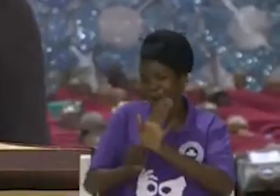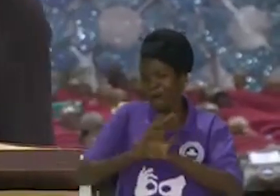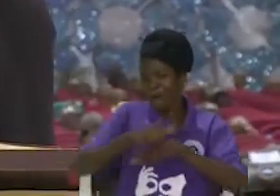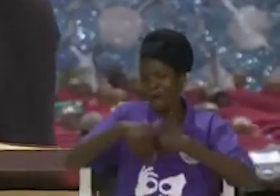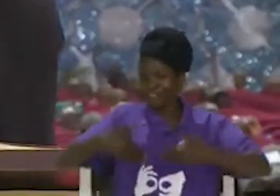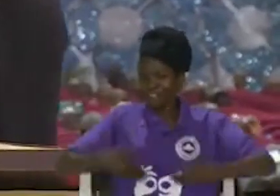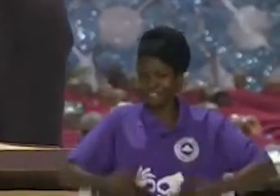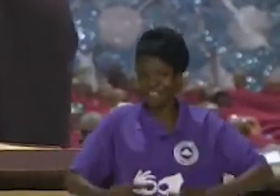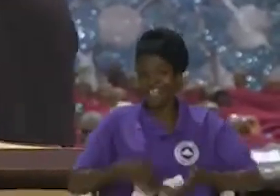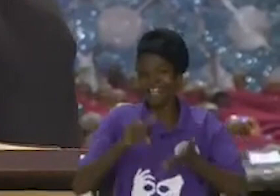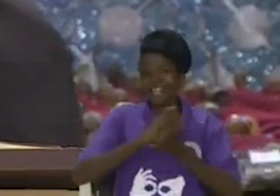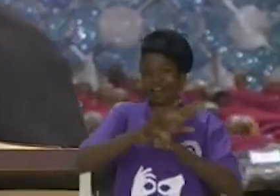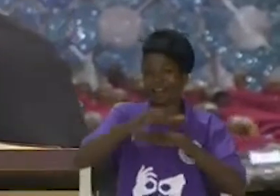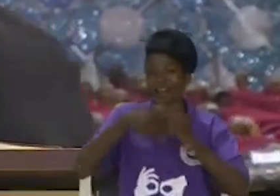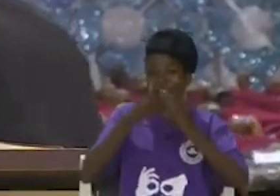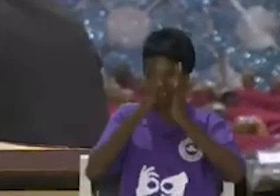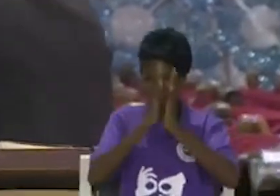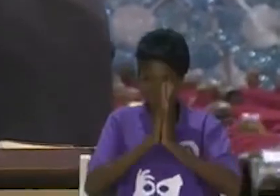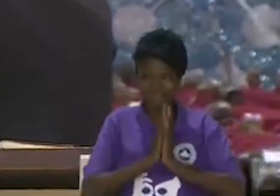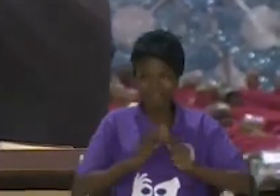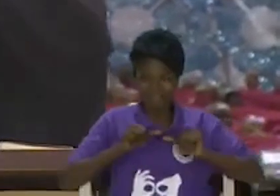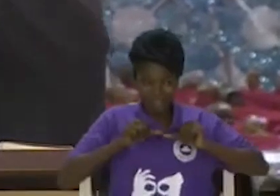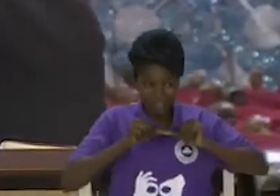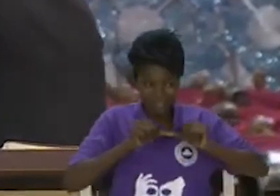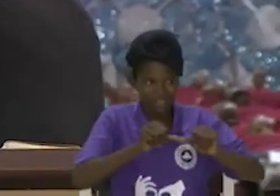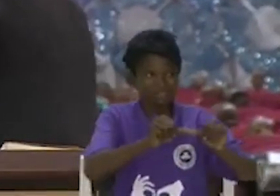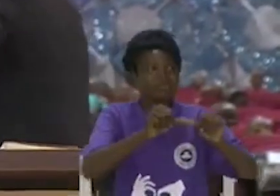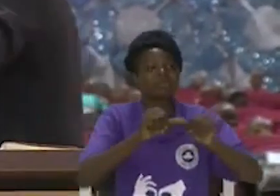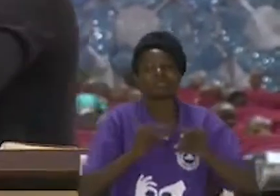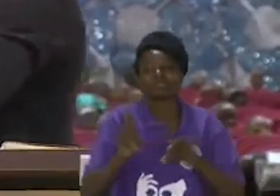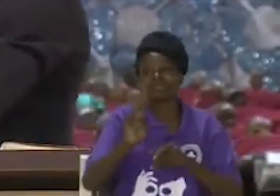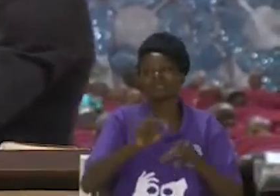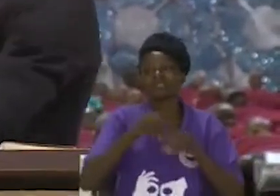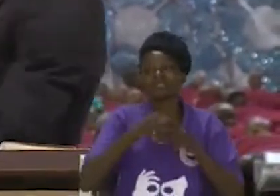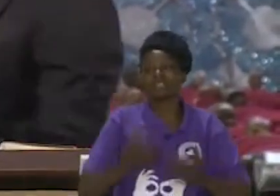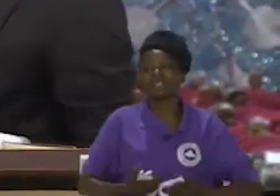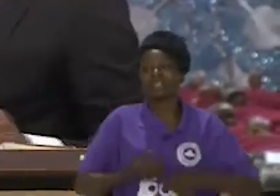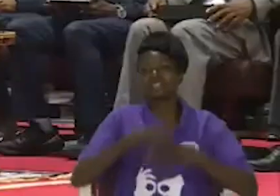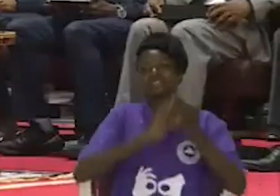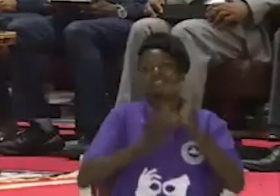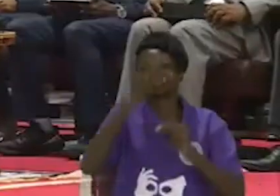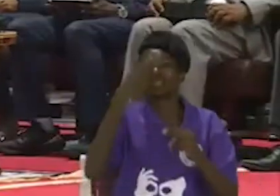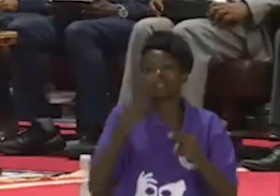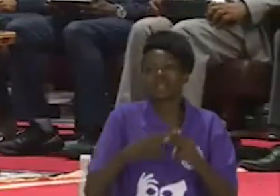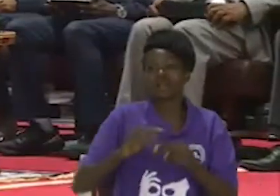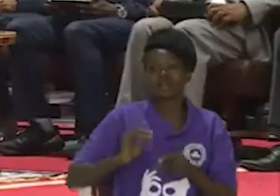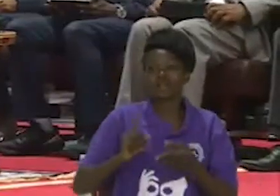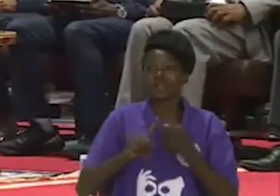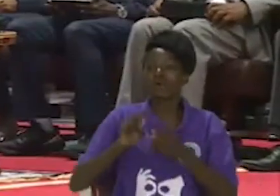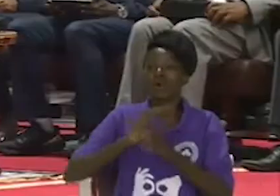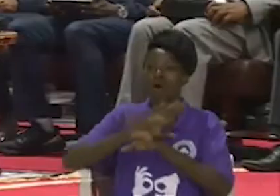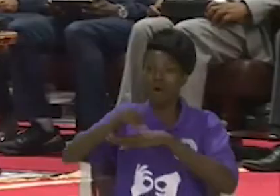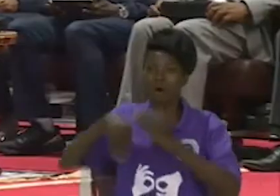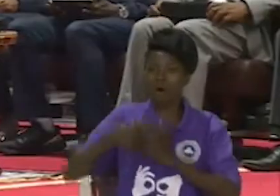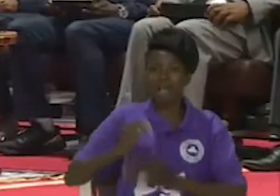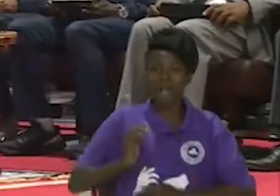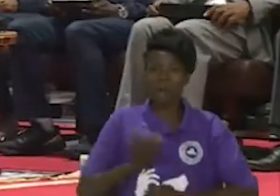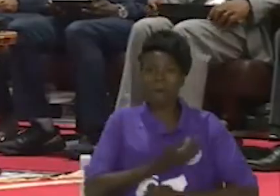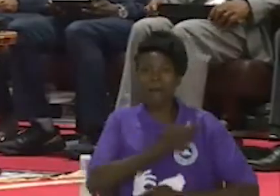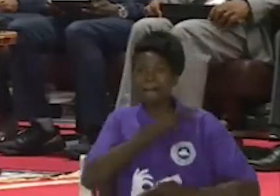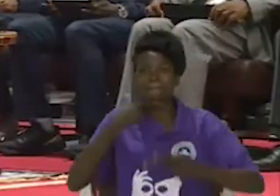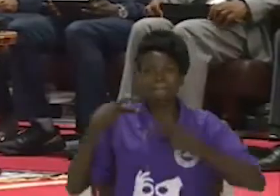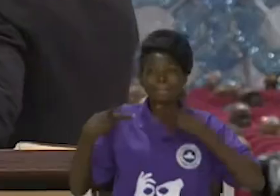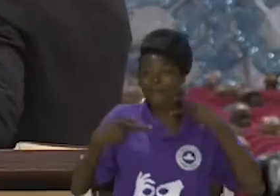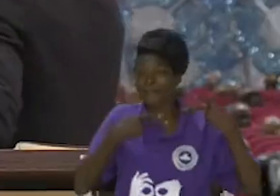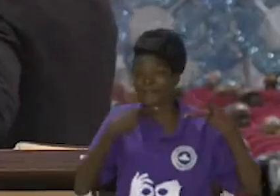Daddy, our prayer is that God will continue to strengthen you, sir, in the name of Jesus. and to all our pastors, our